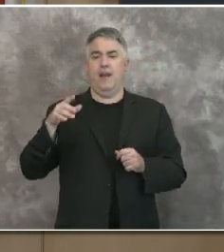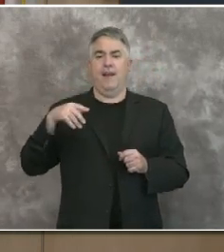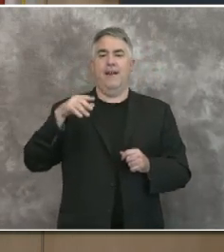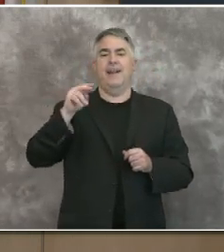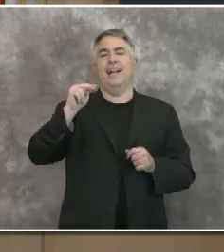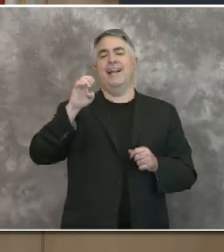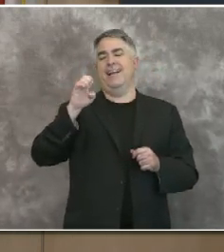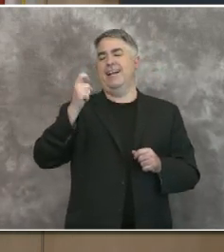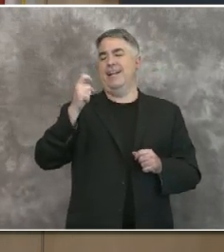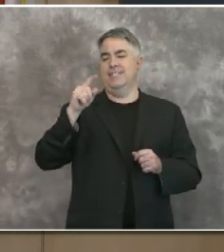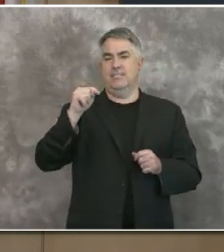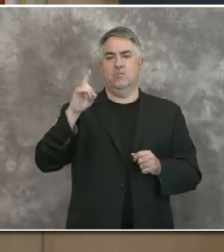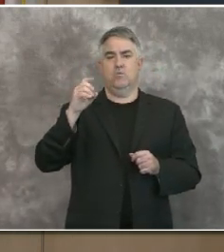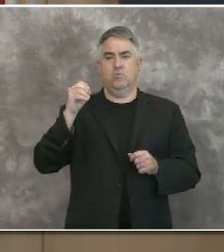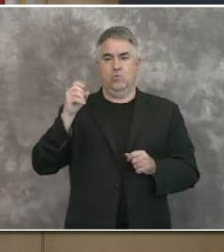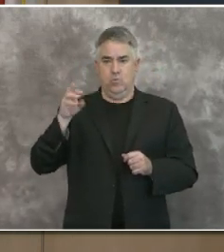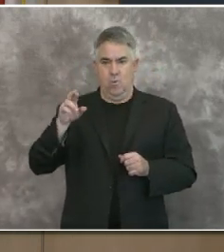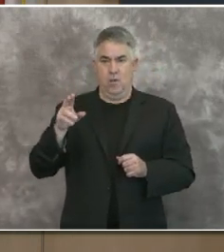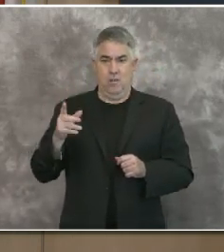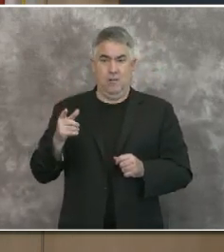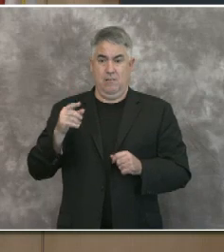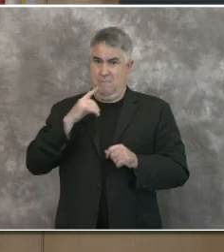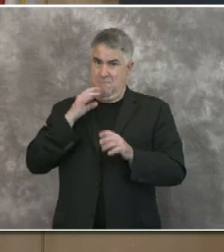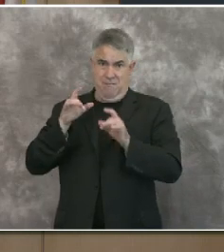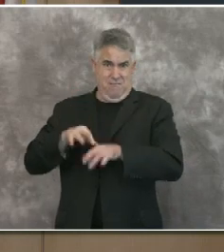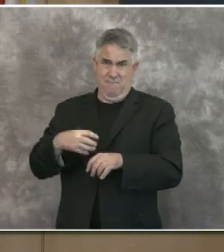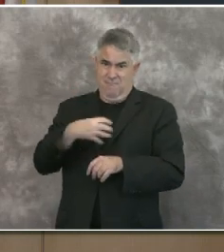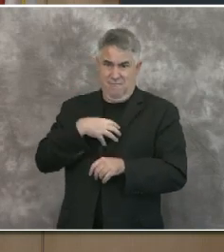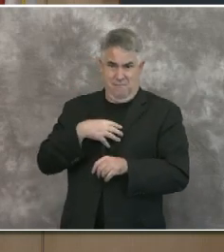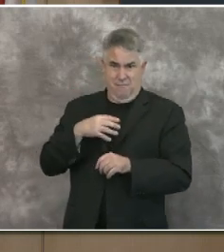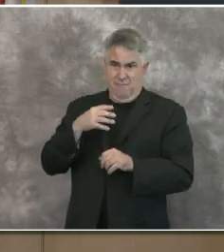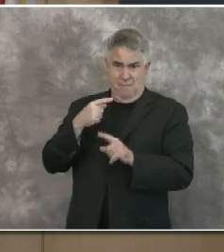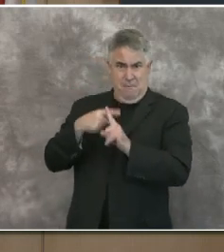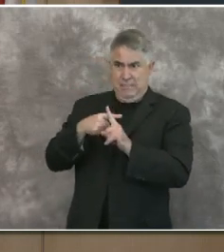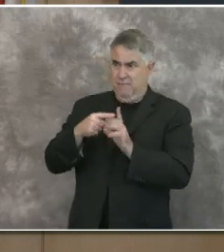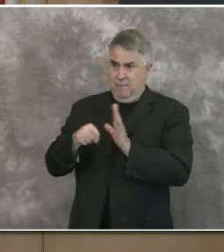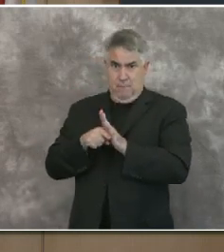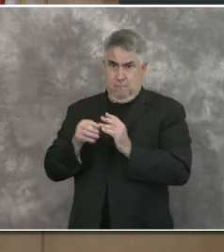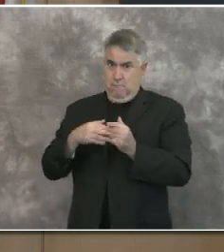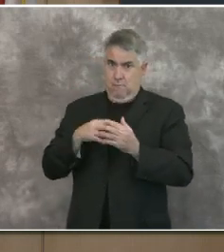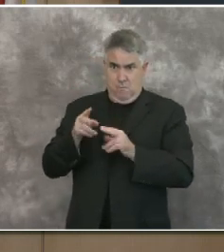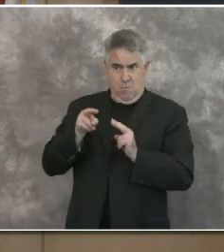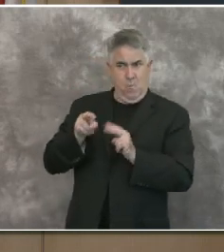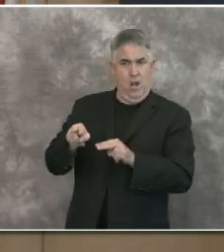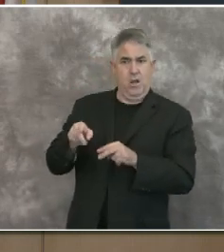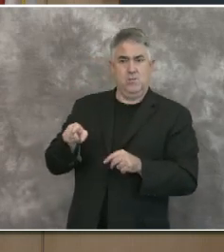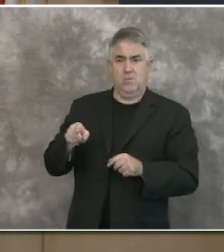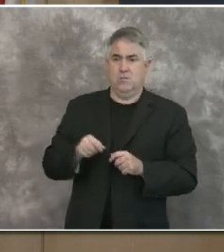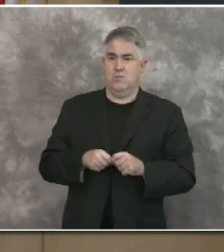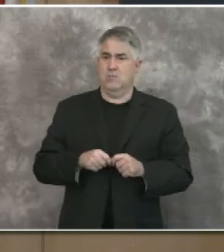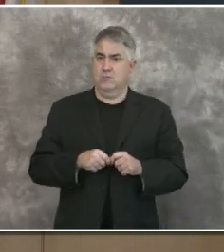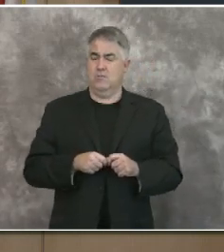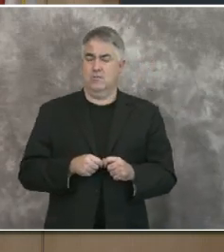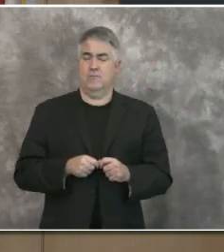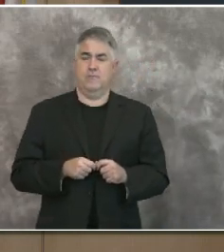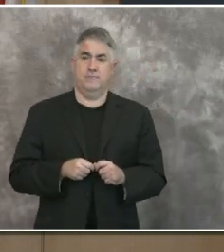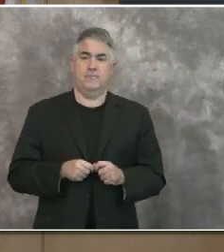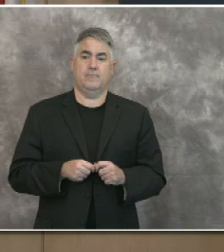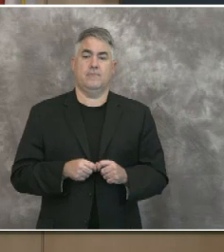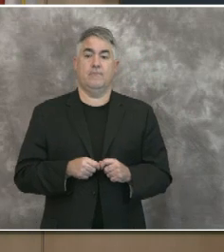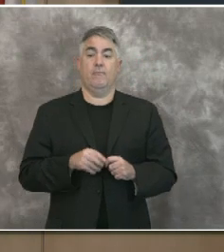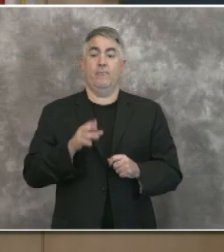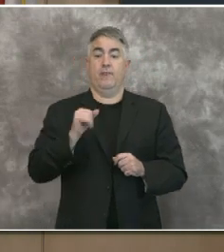have faith and confidence that they will do this responsibly. But in the event that there are bad faith actors, those can always be reported